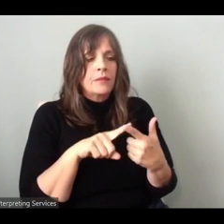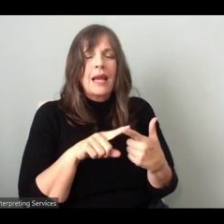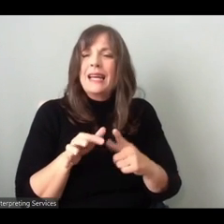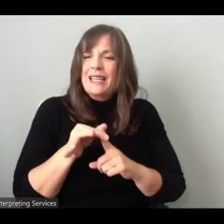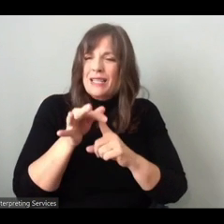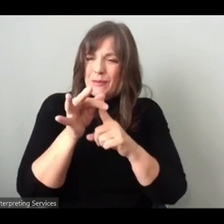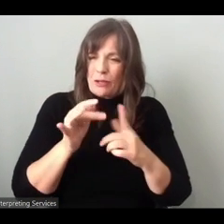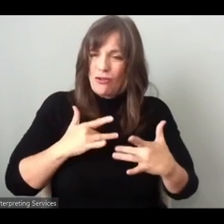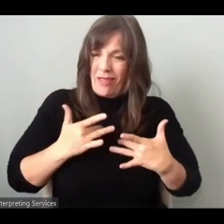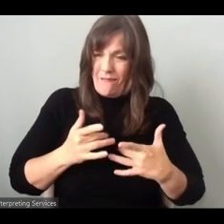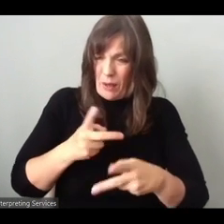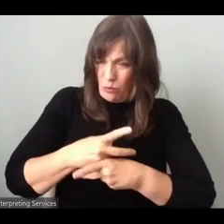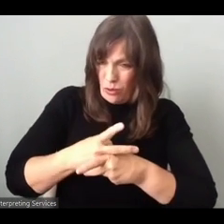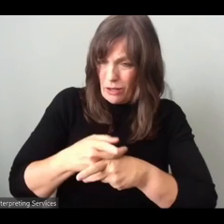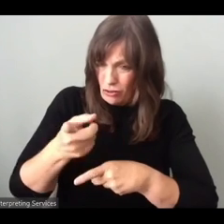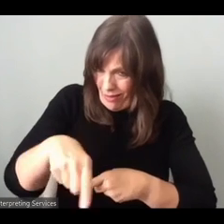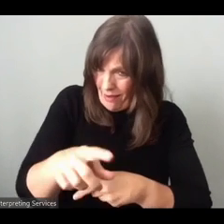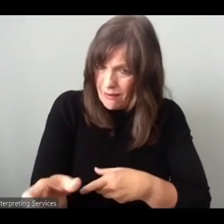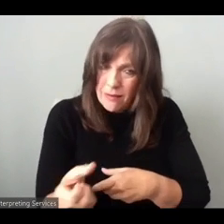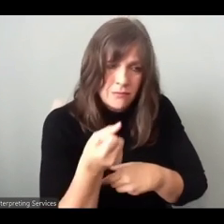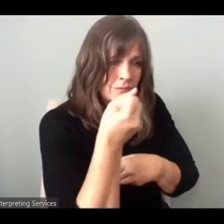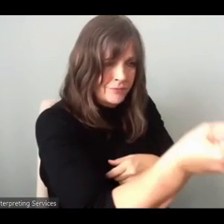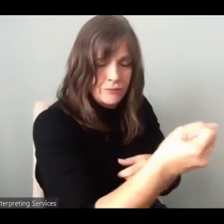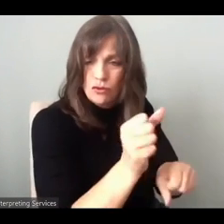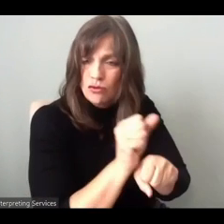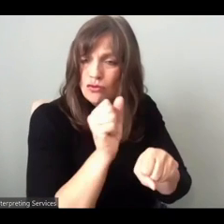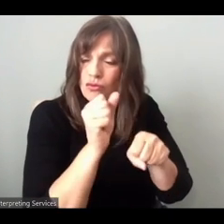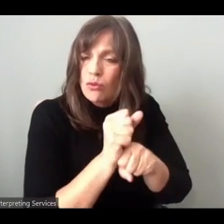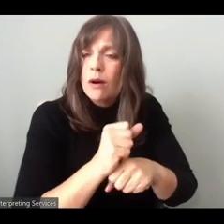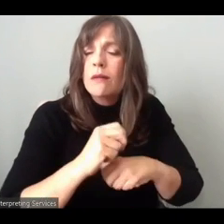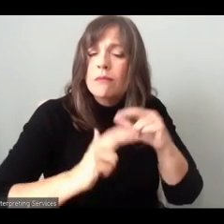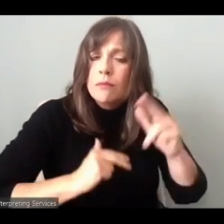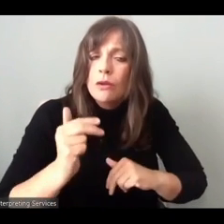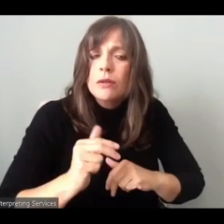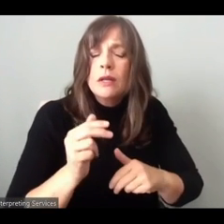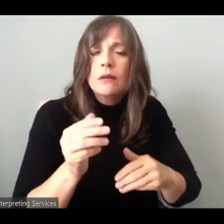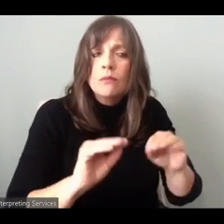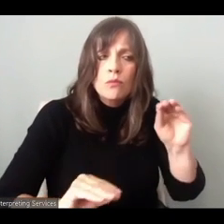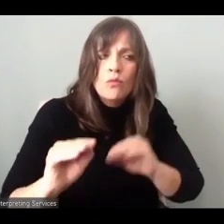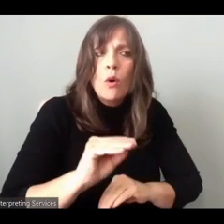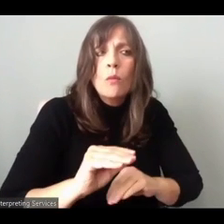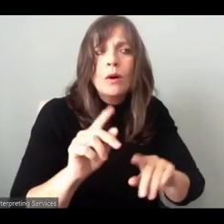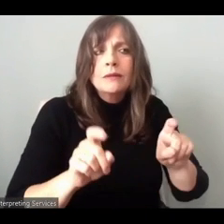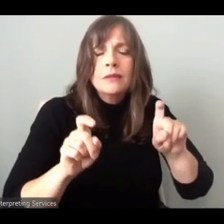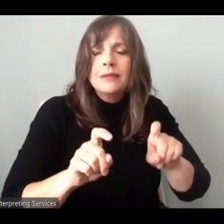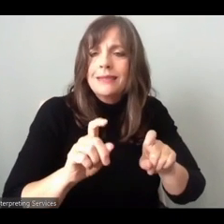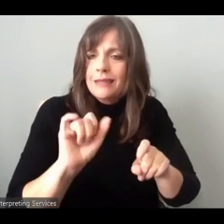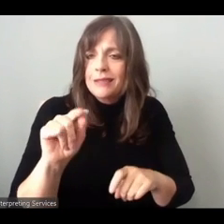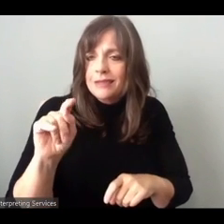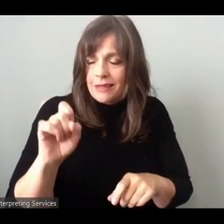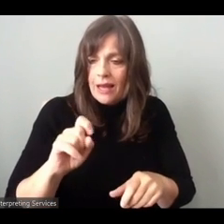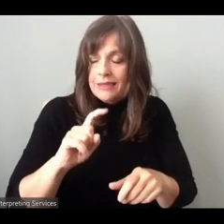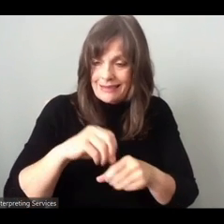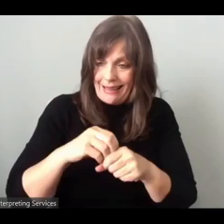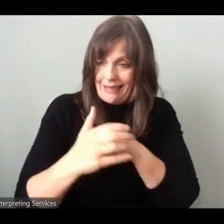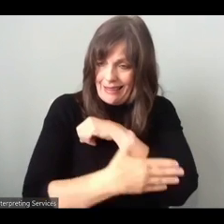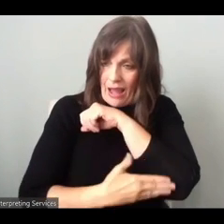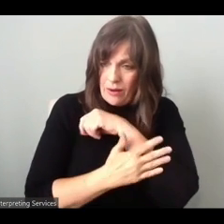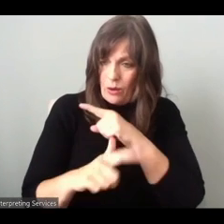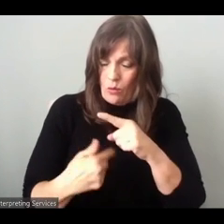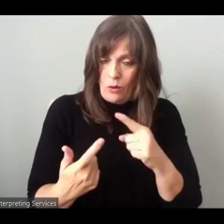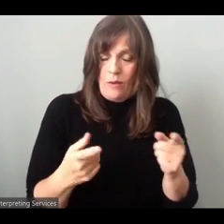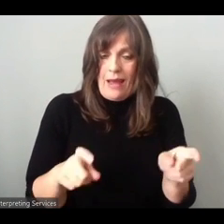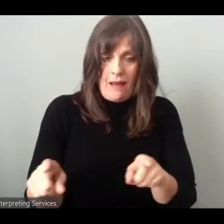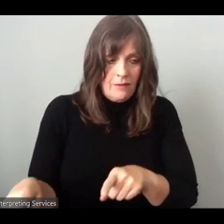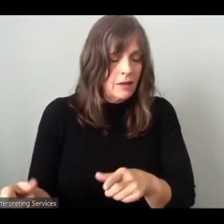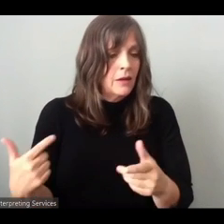produce special events, to work building mobile testing sites throughout the county when we have tests?